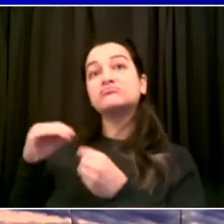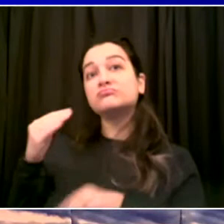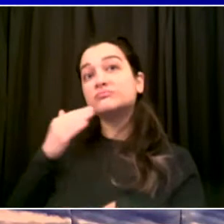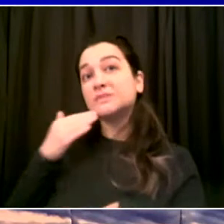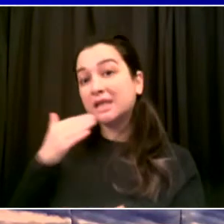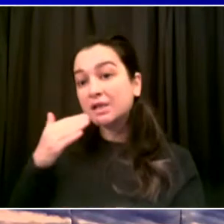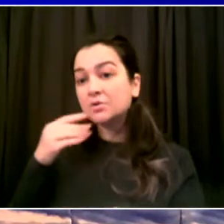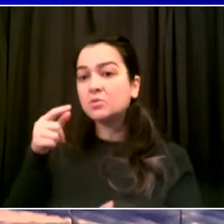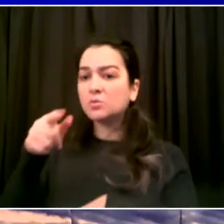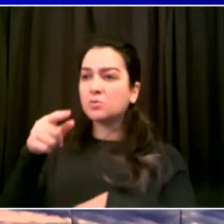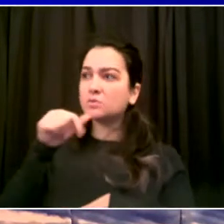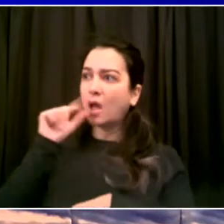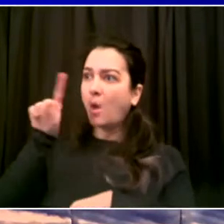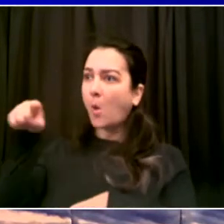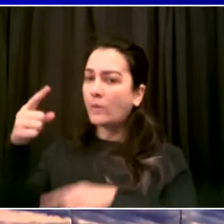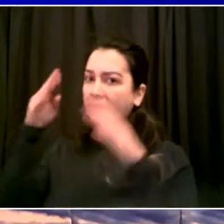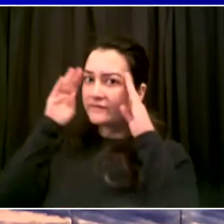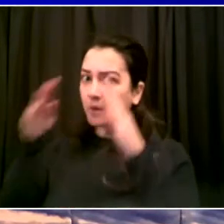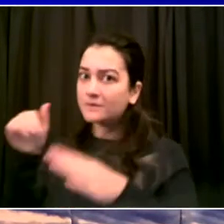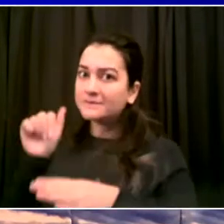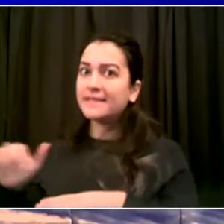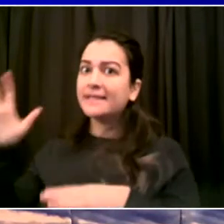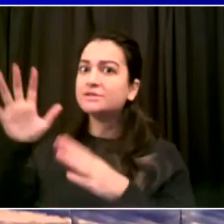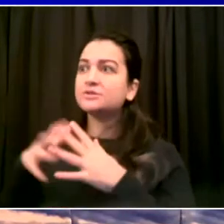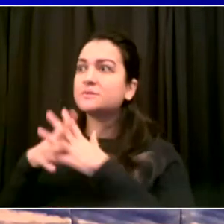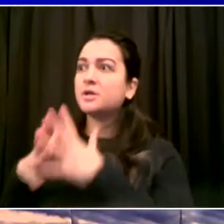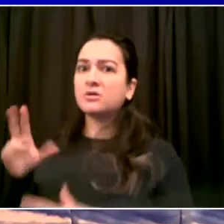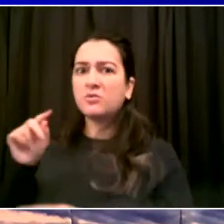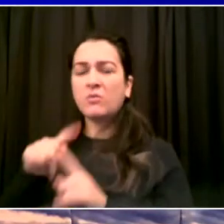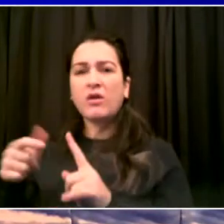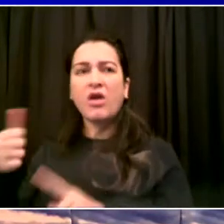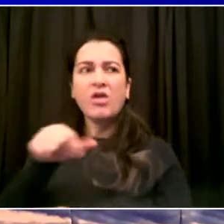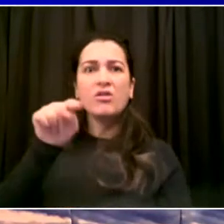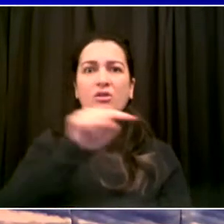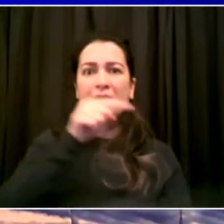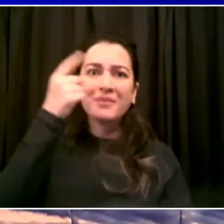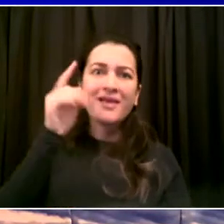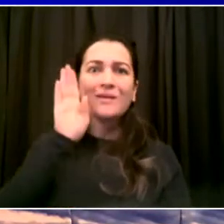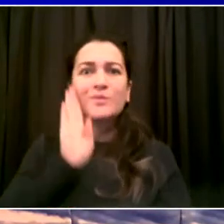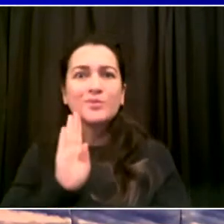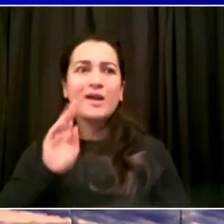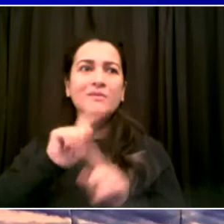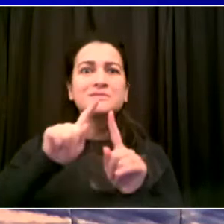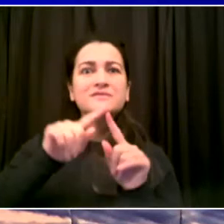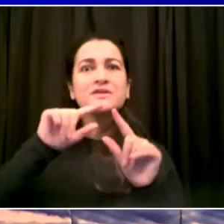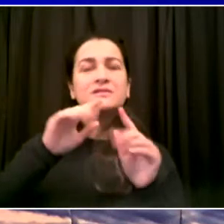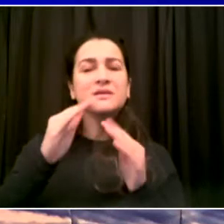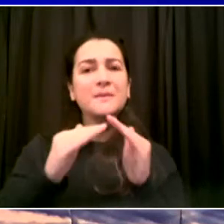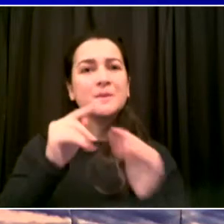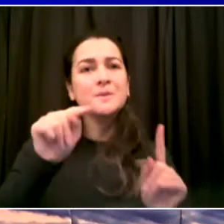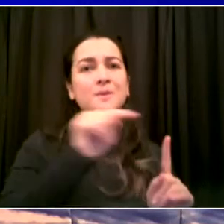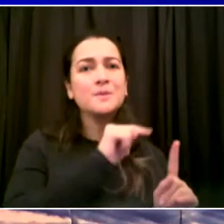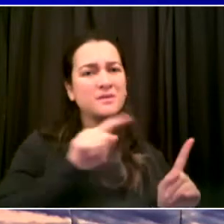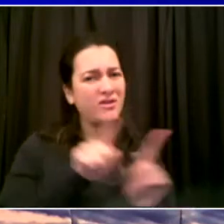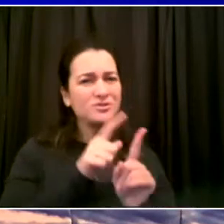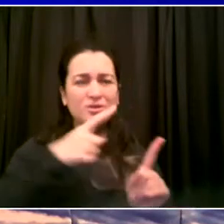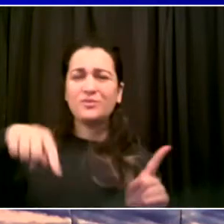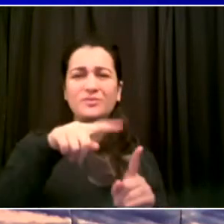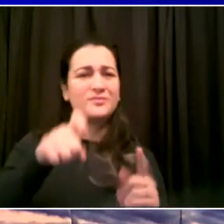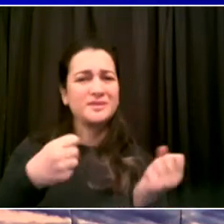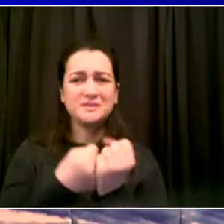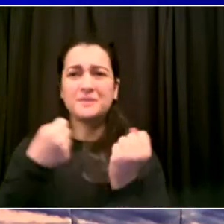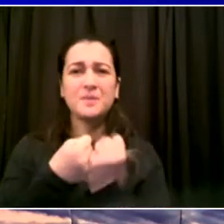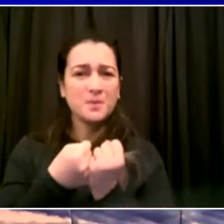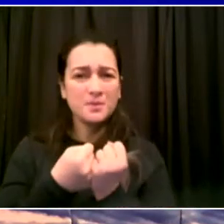Asian community. That means so much. And the last thing I want to say is thank you for reminding us about history. Congressmember, when you were